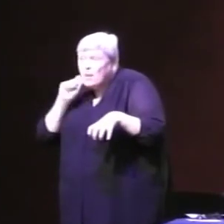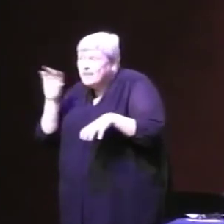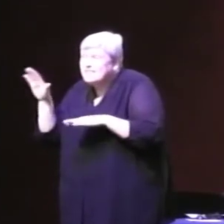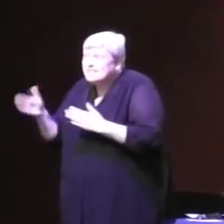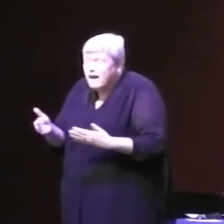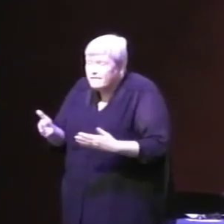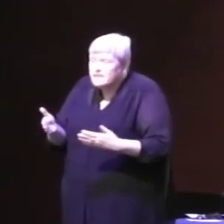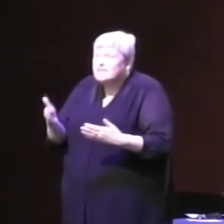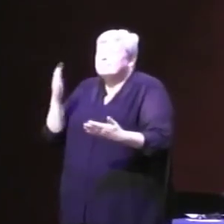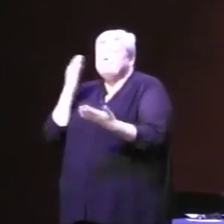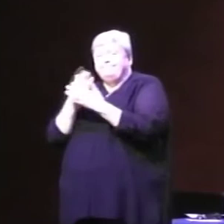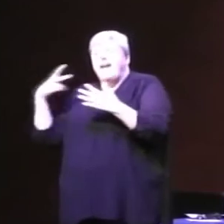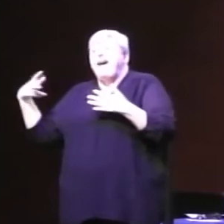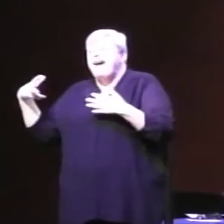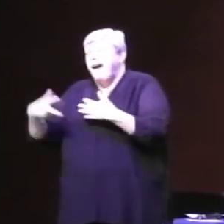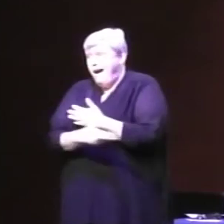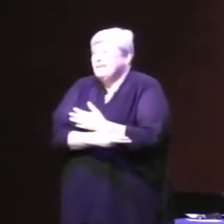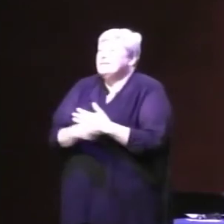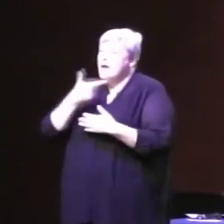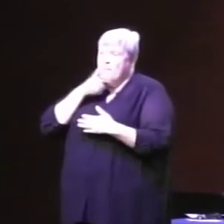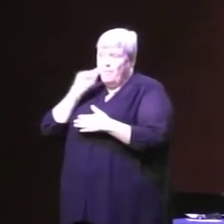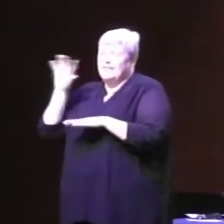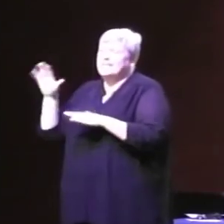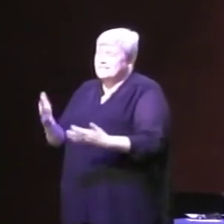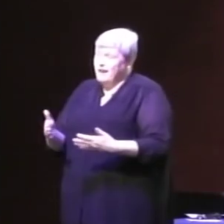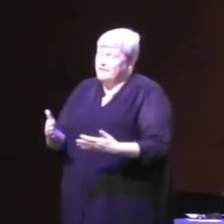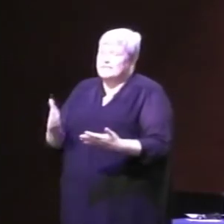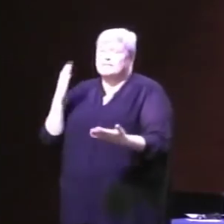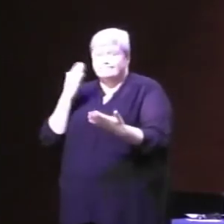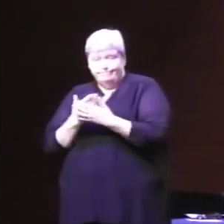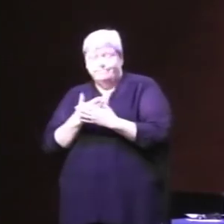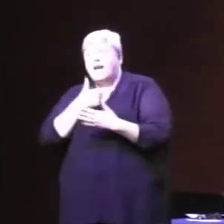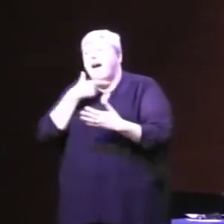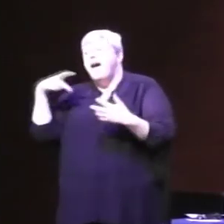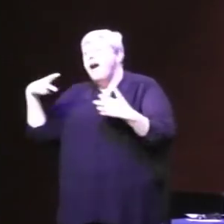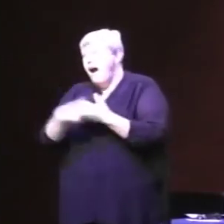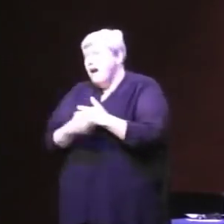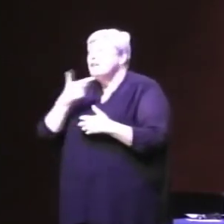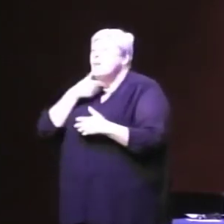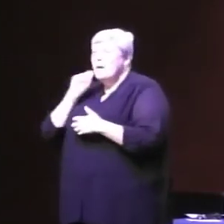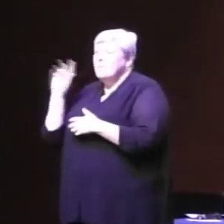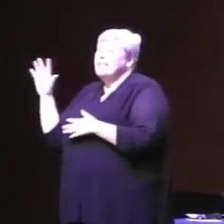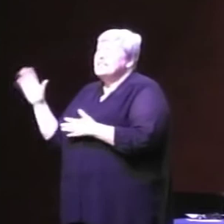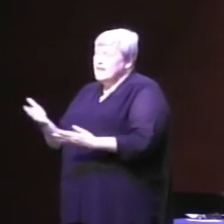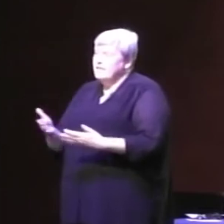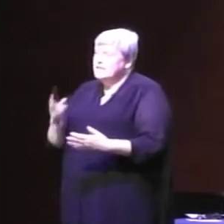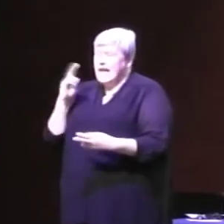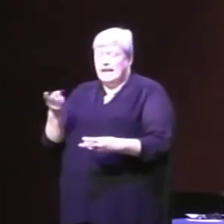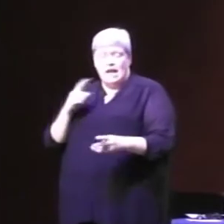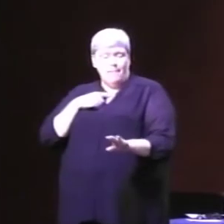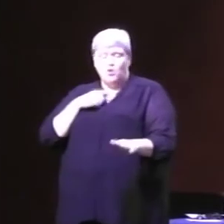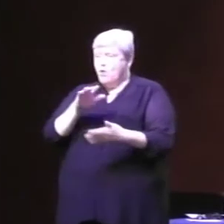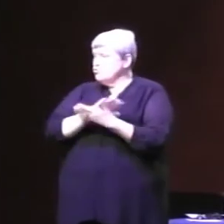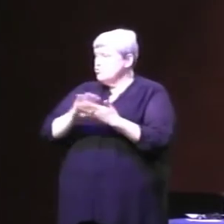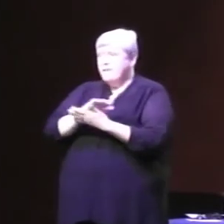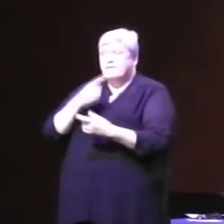services, it is a cut on public services, and a cut on public services that again, and I don't apologise for